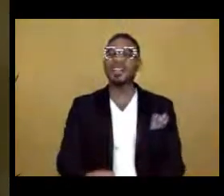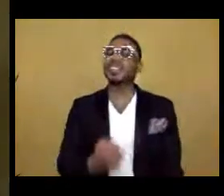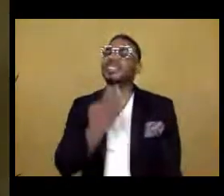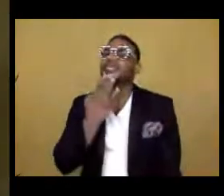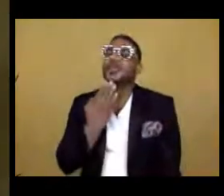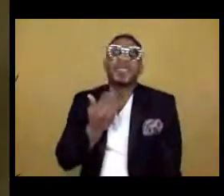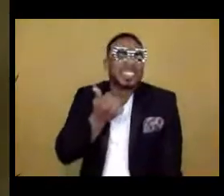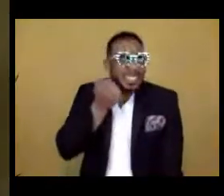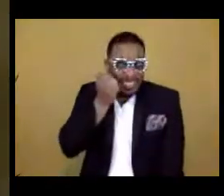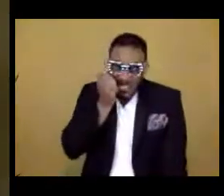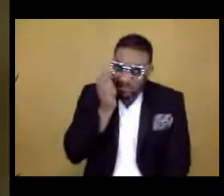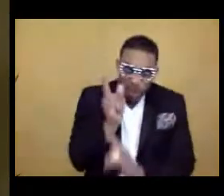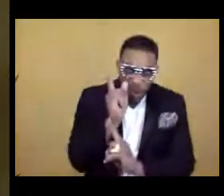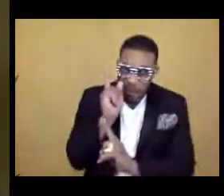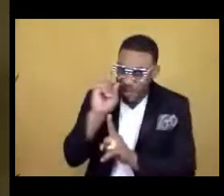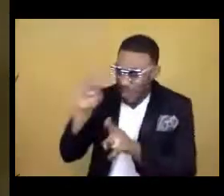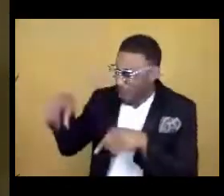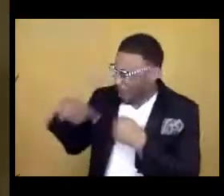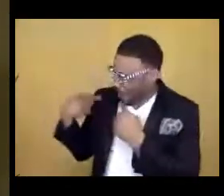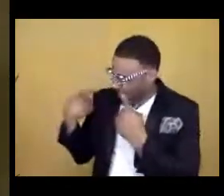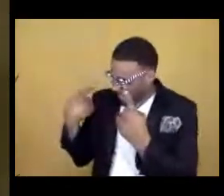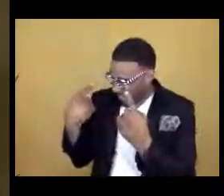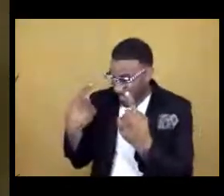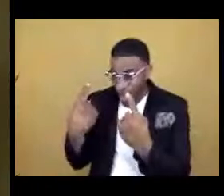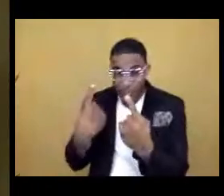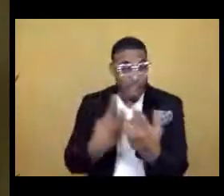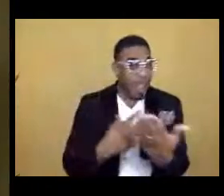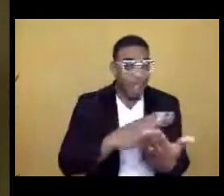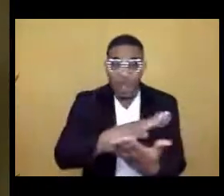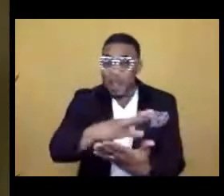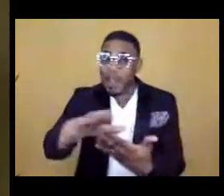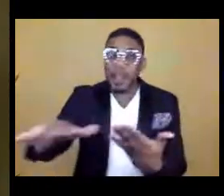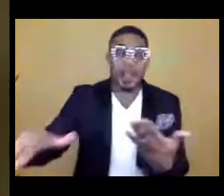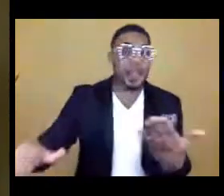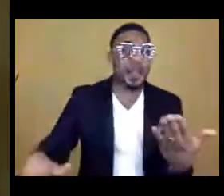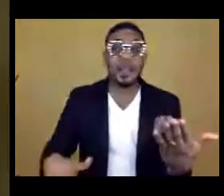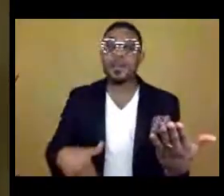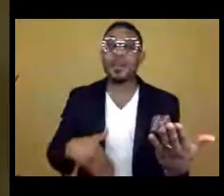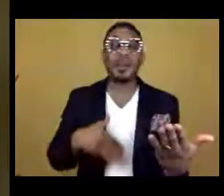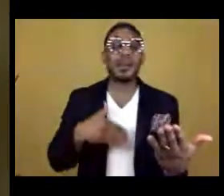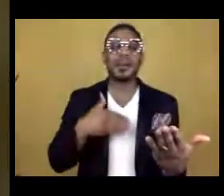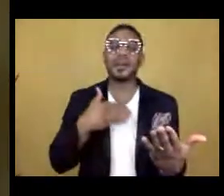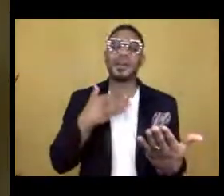the sweetest moment of them